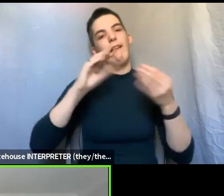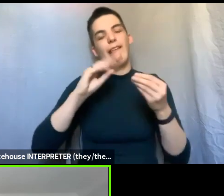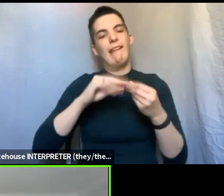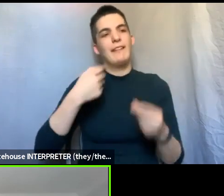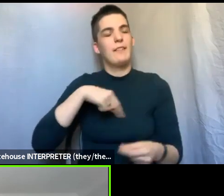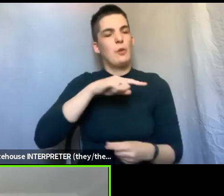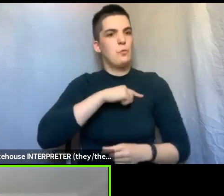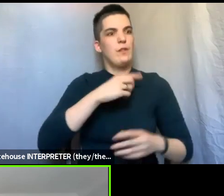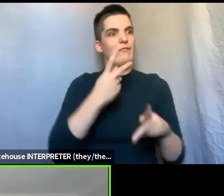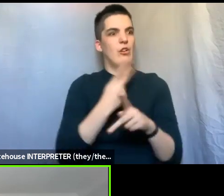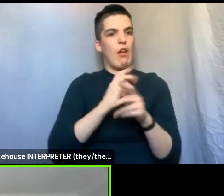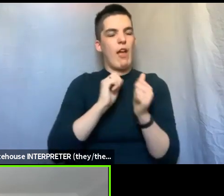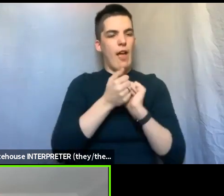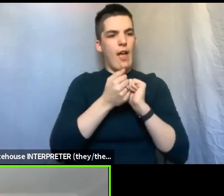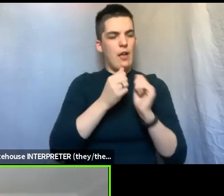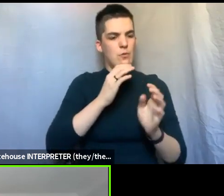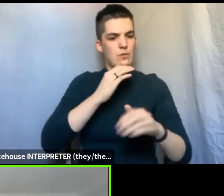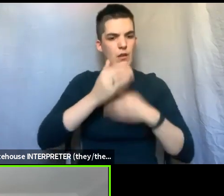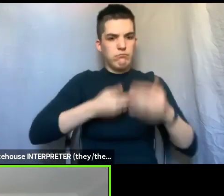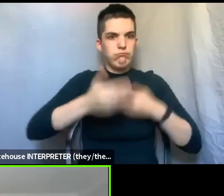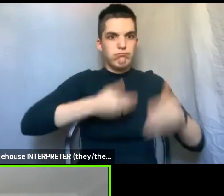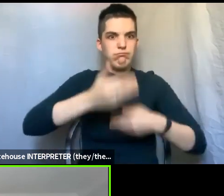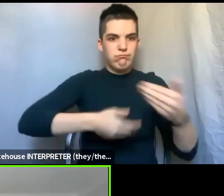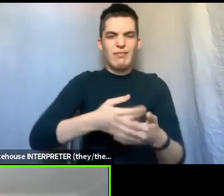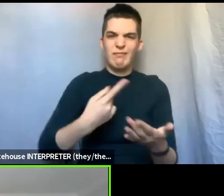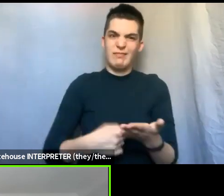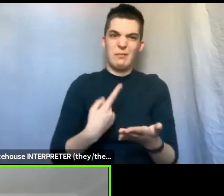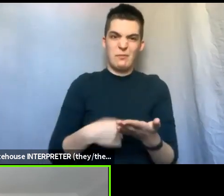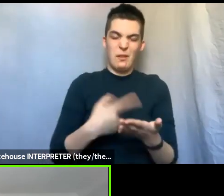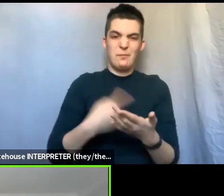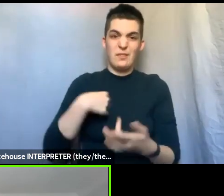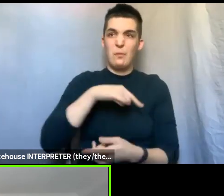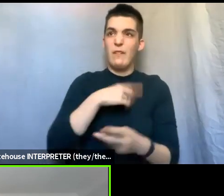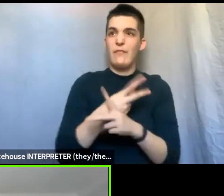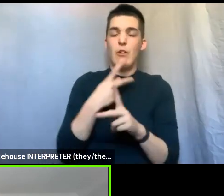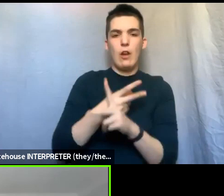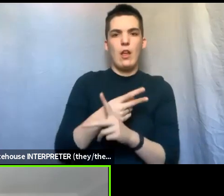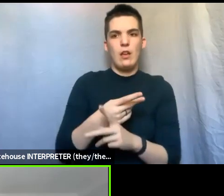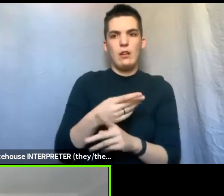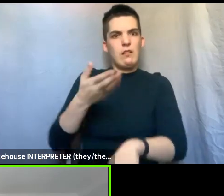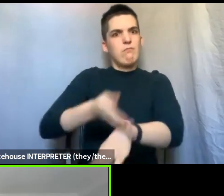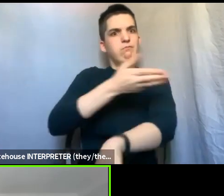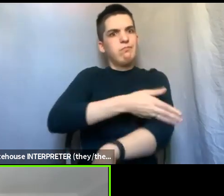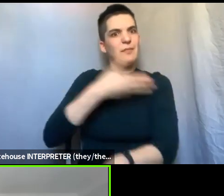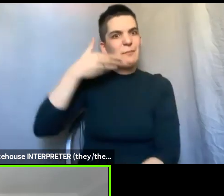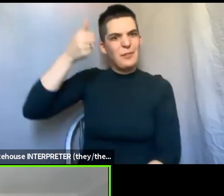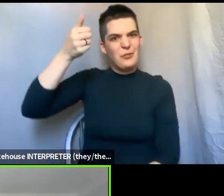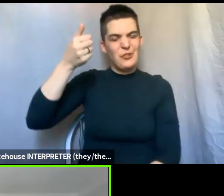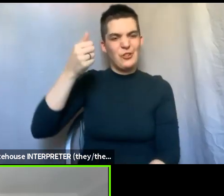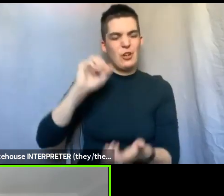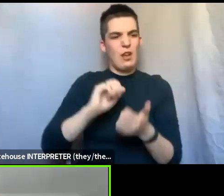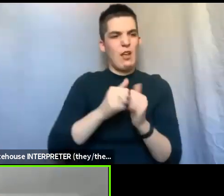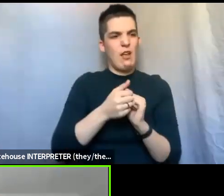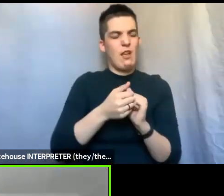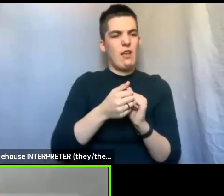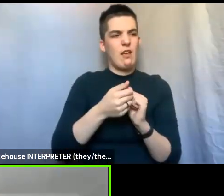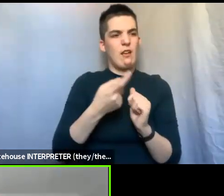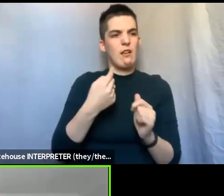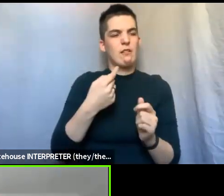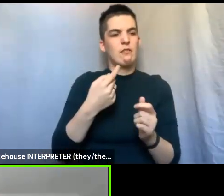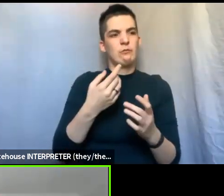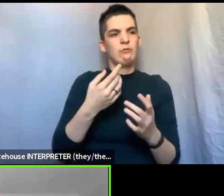ways to keep going, and perhaps in some cases we find better ways. What we do have to hold on to is that all of